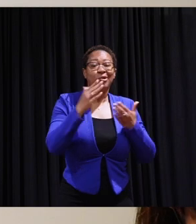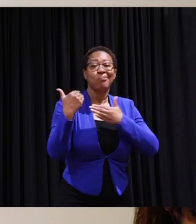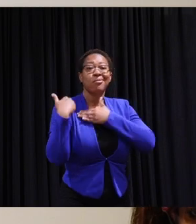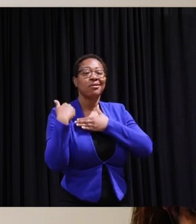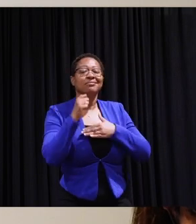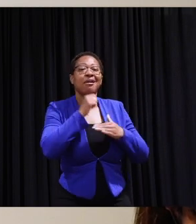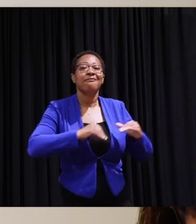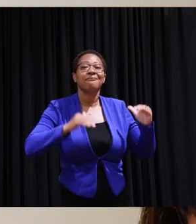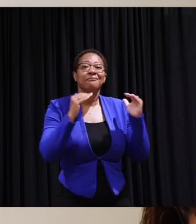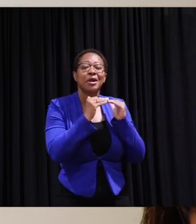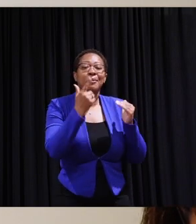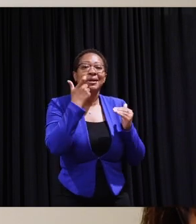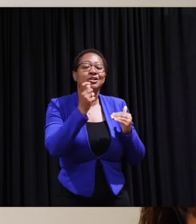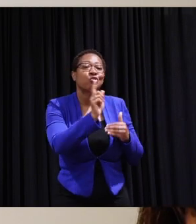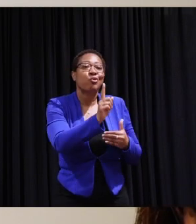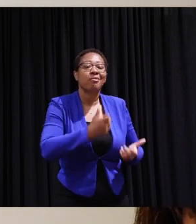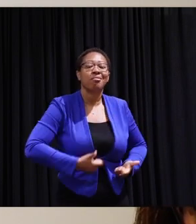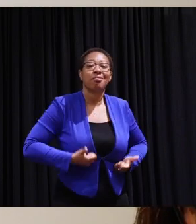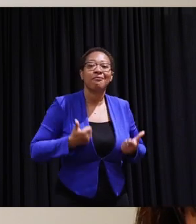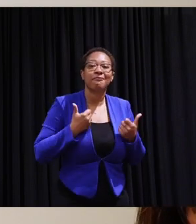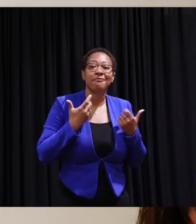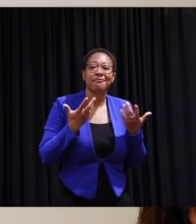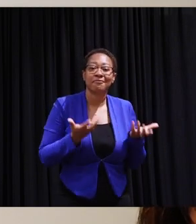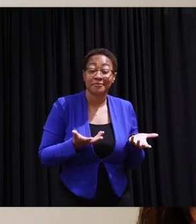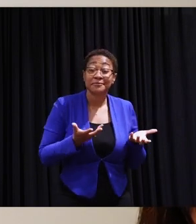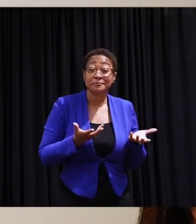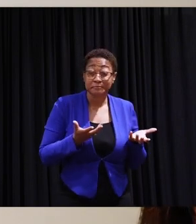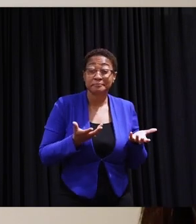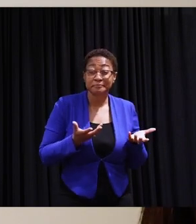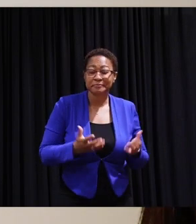by where they live.